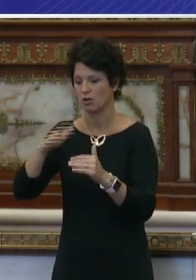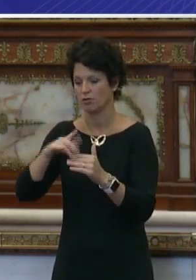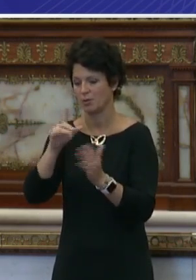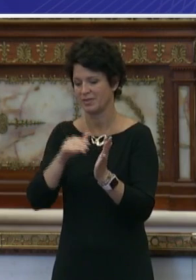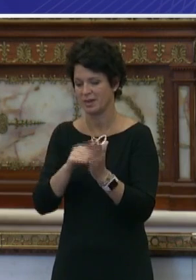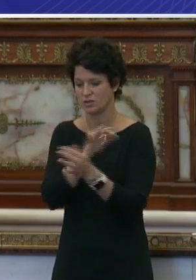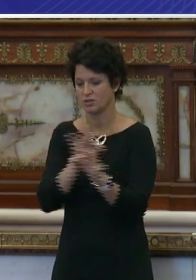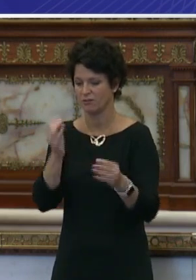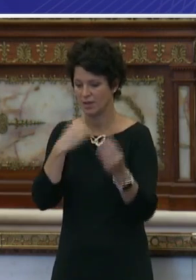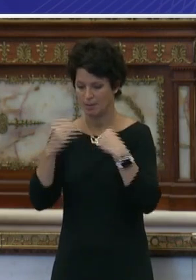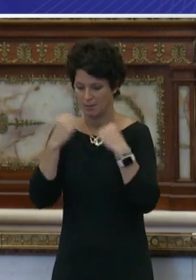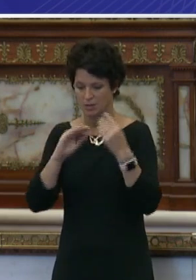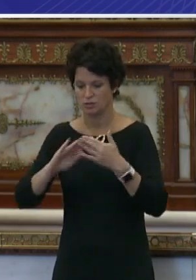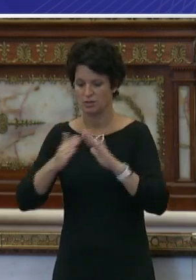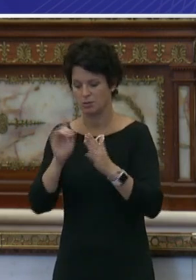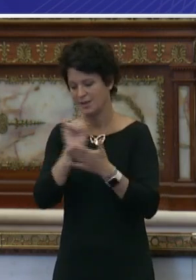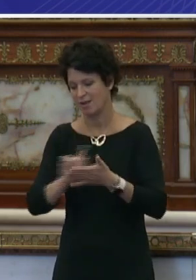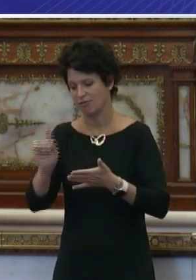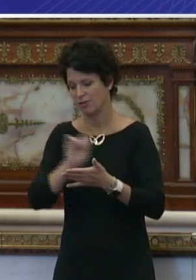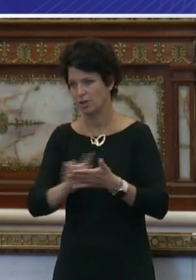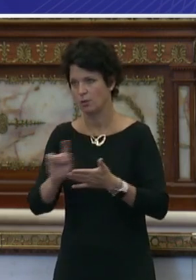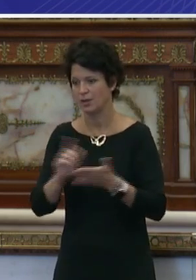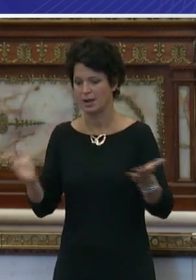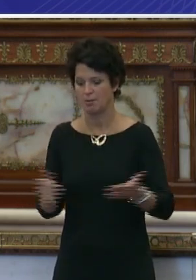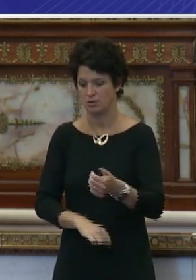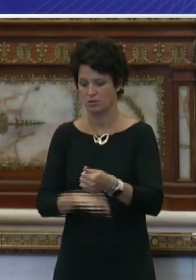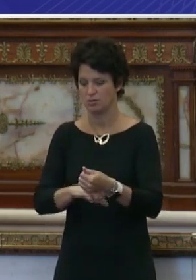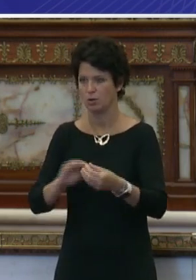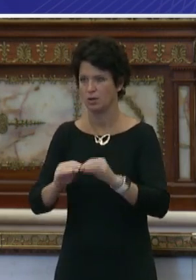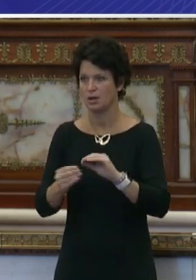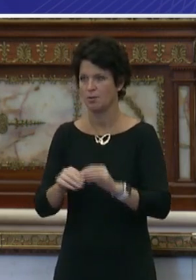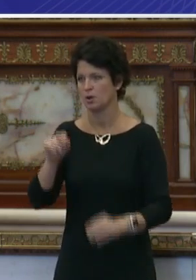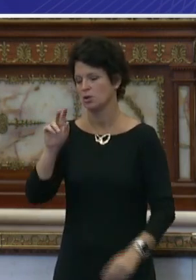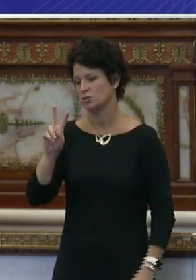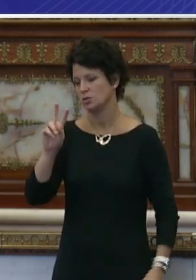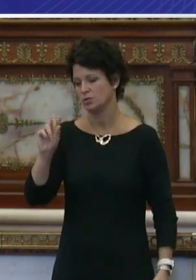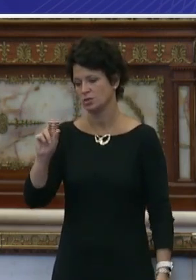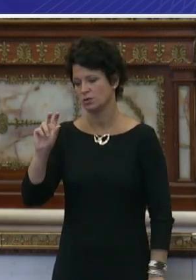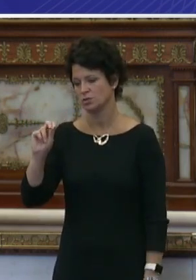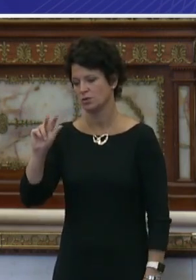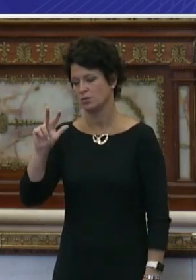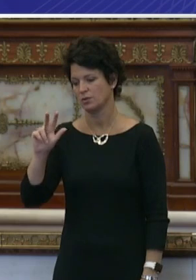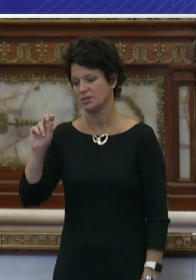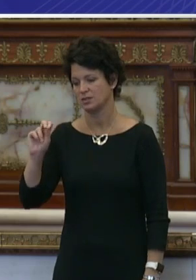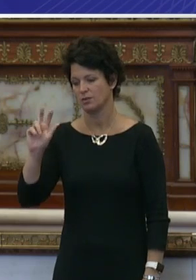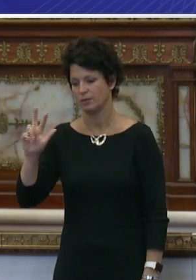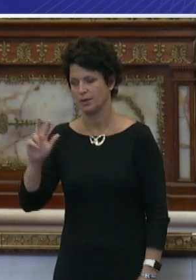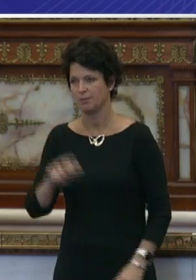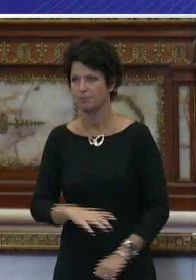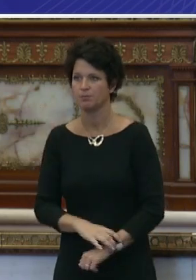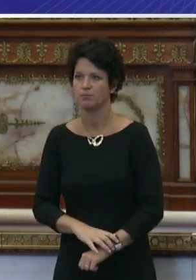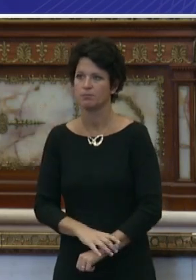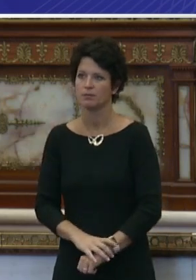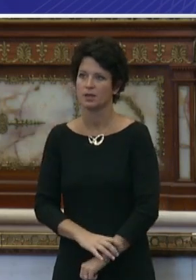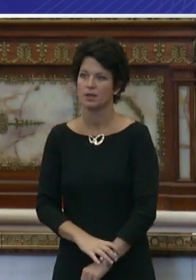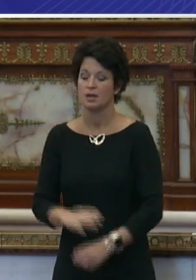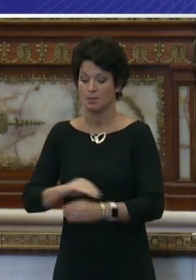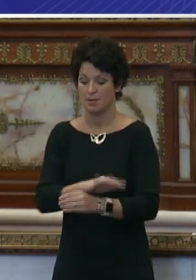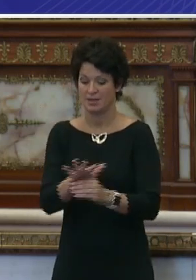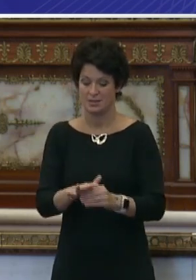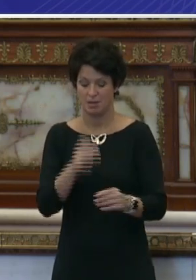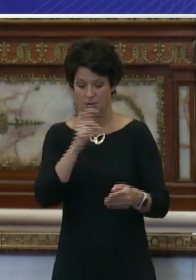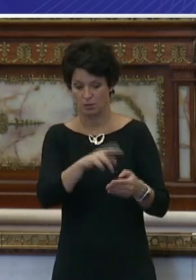meals to the community every week. And I'm here in support of Bill number 200303. From the pandemic,